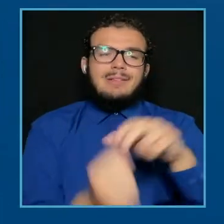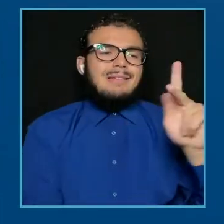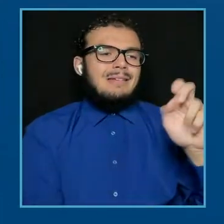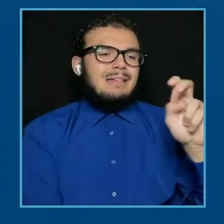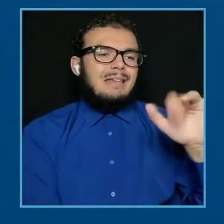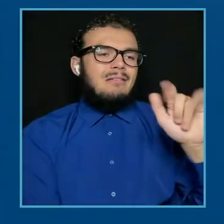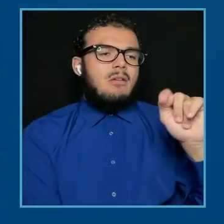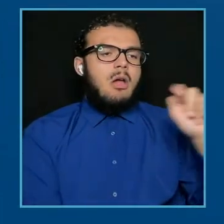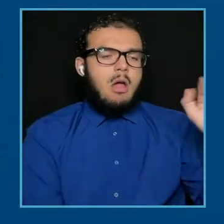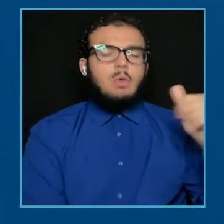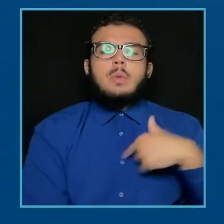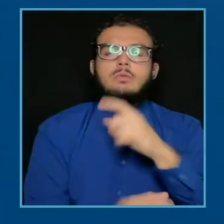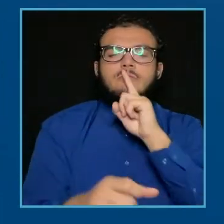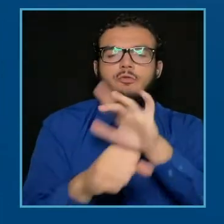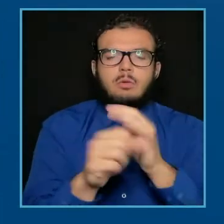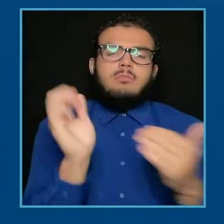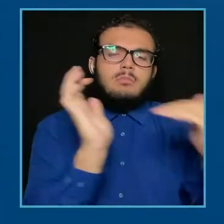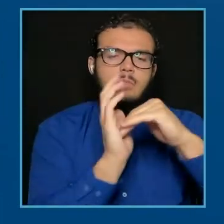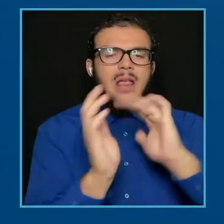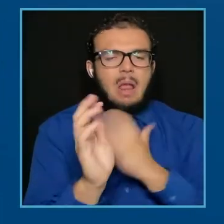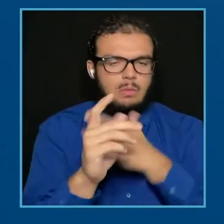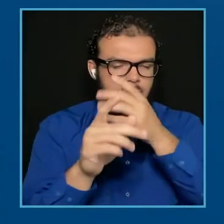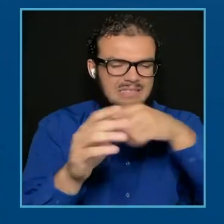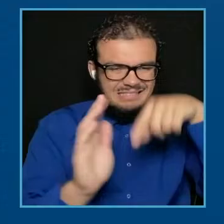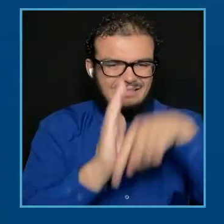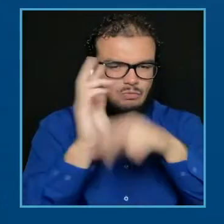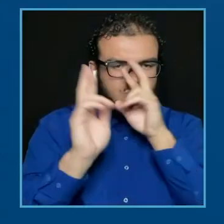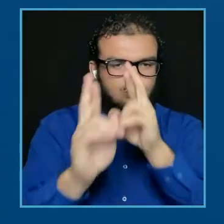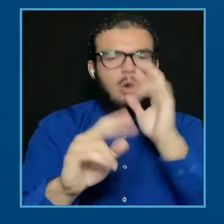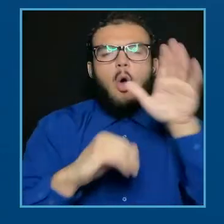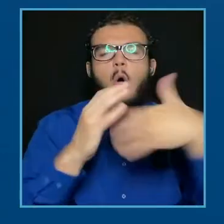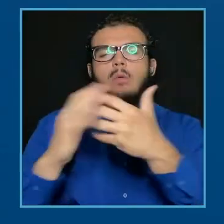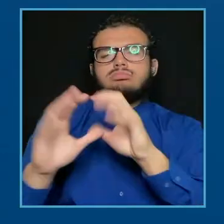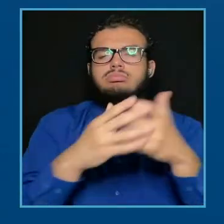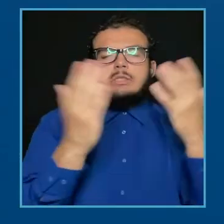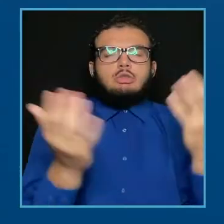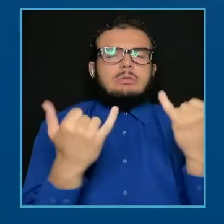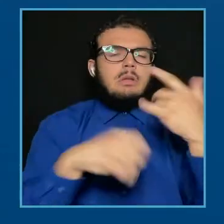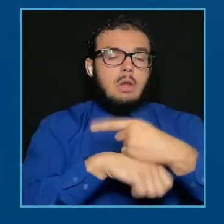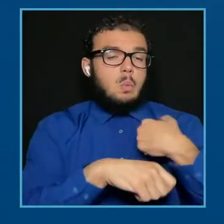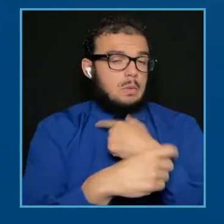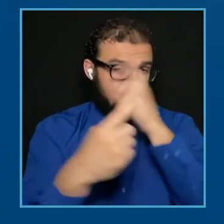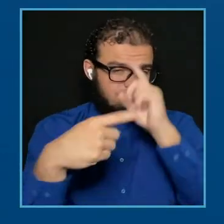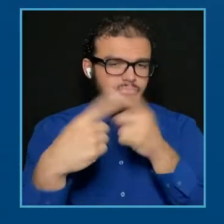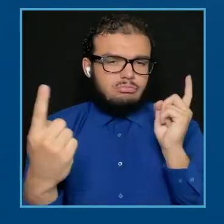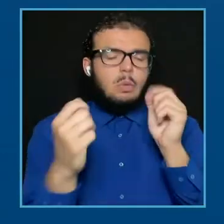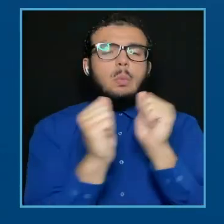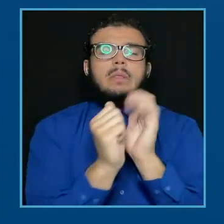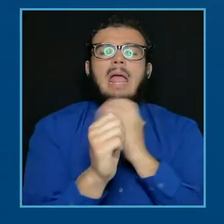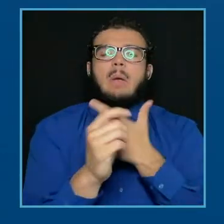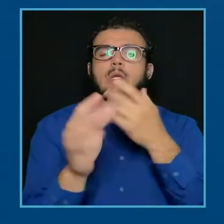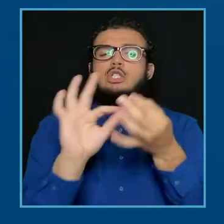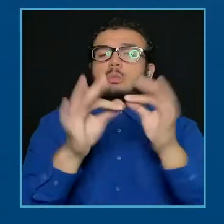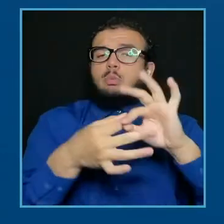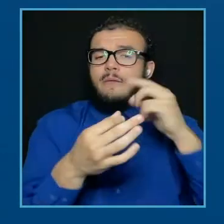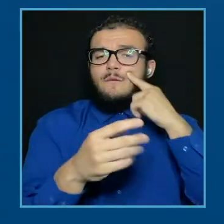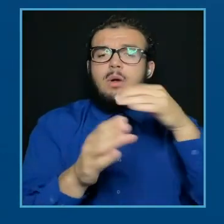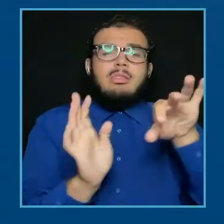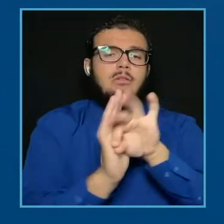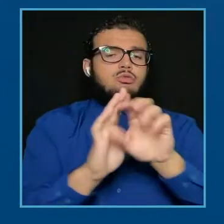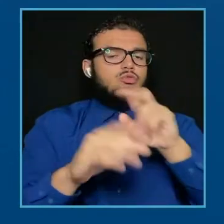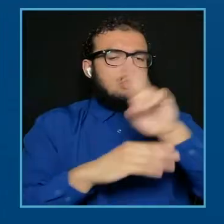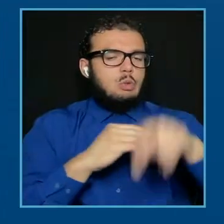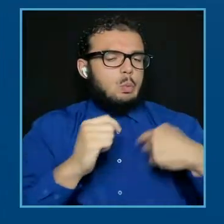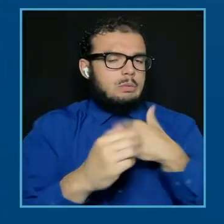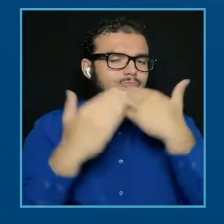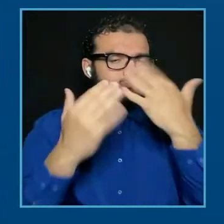like to reaffirm our deep respect for all of the parties here today. While we disagree with the challenger's interpretation of the election results, we are grateful to be a